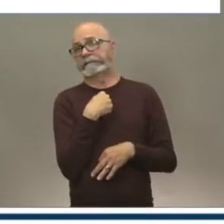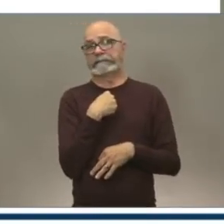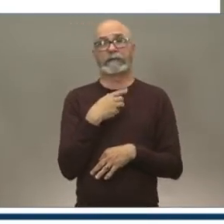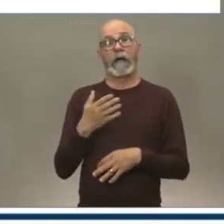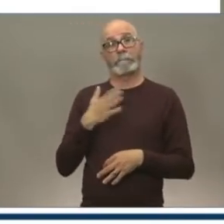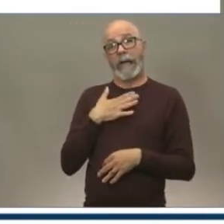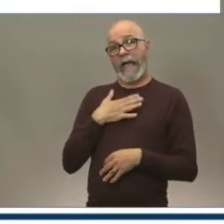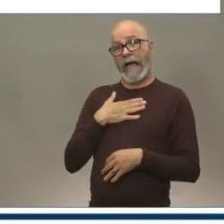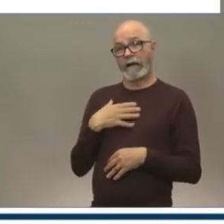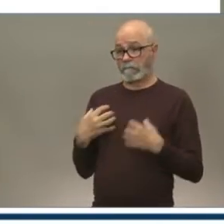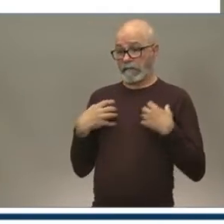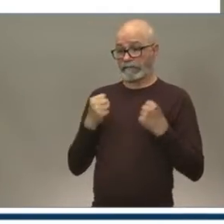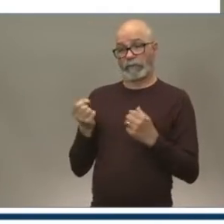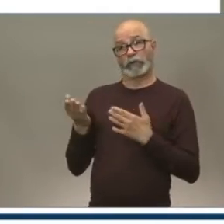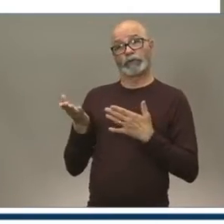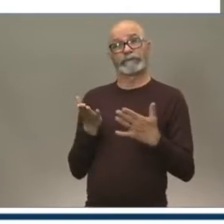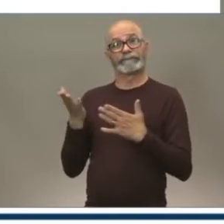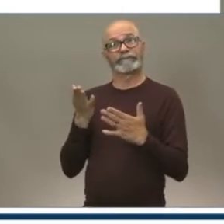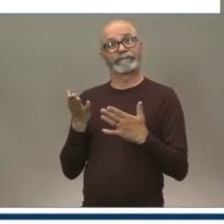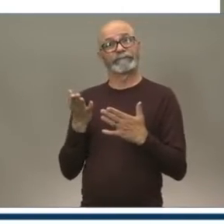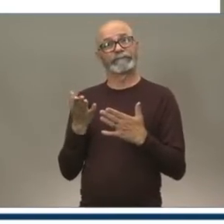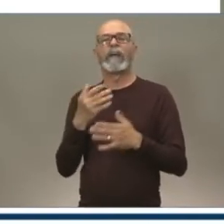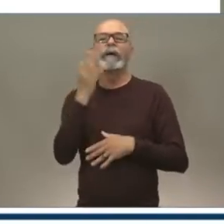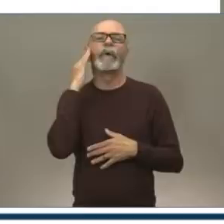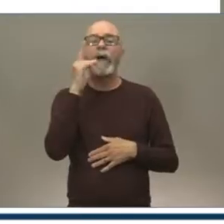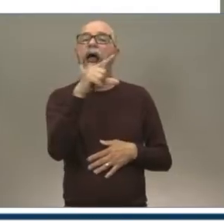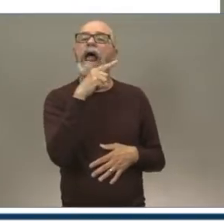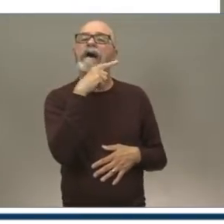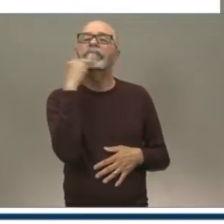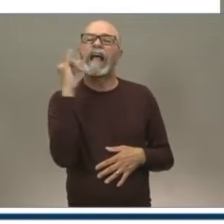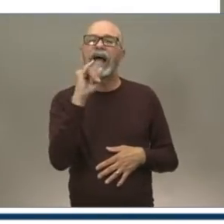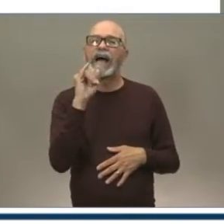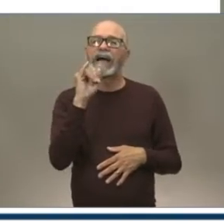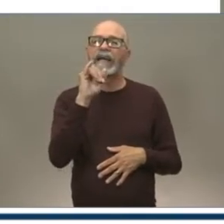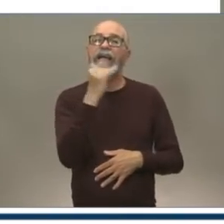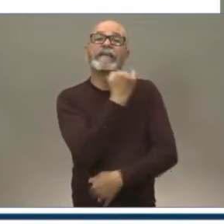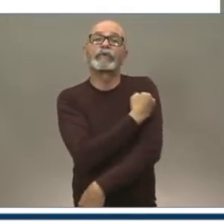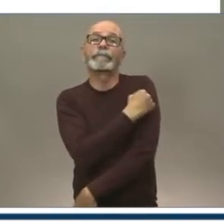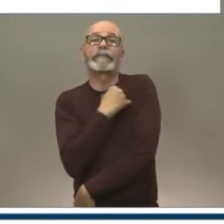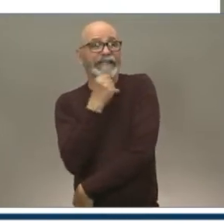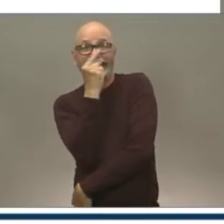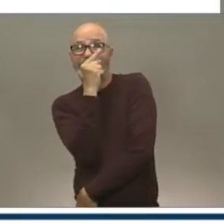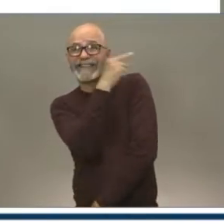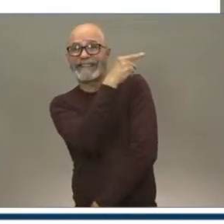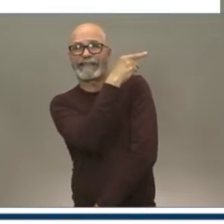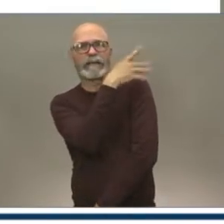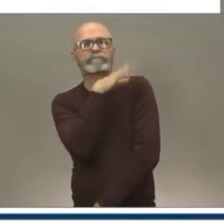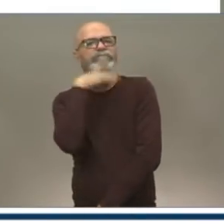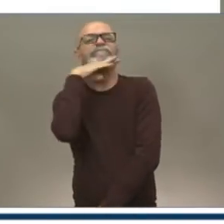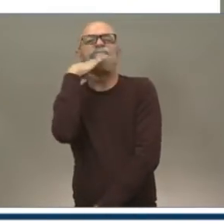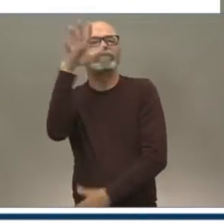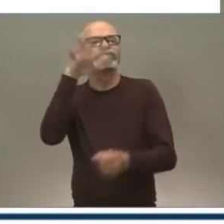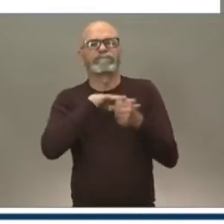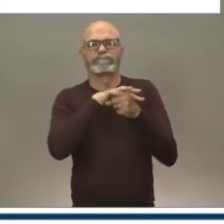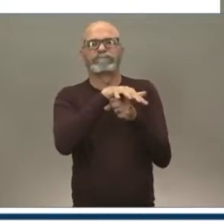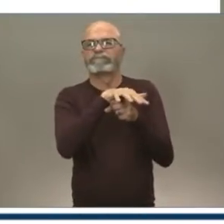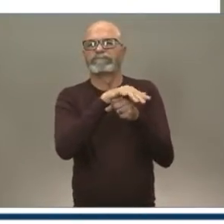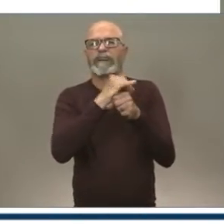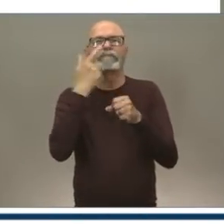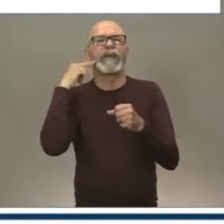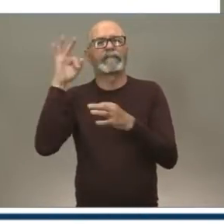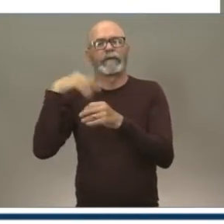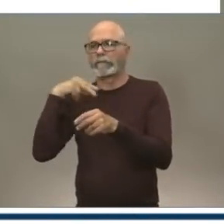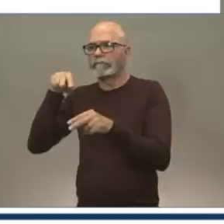The Halifax Infirmary is at full capacity because of our good epidemiology, we've been able to open up all the other aspects of healthcare to Nova